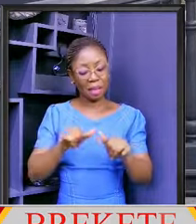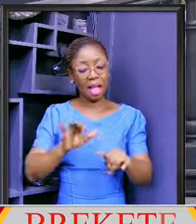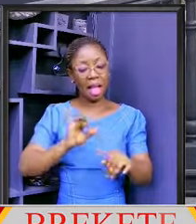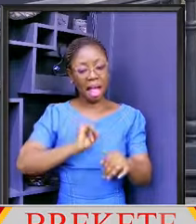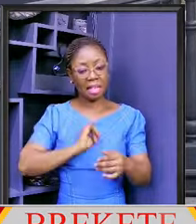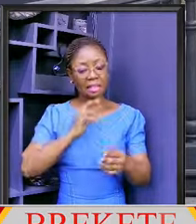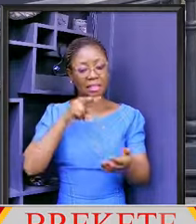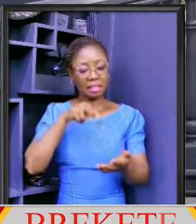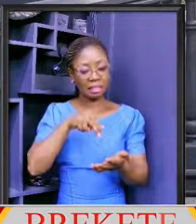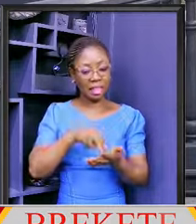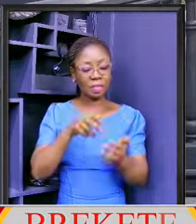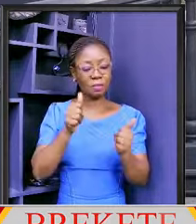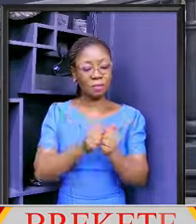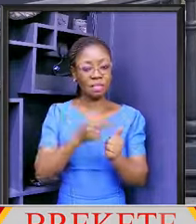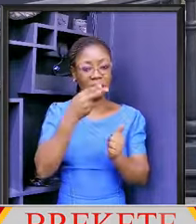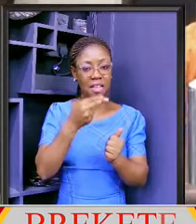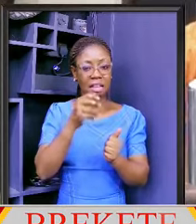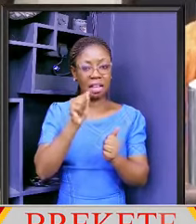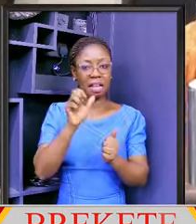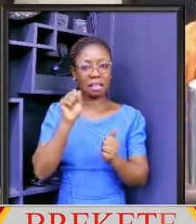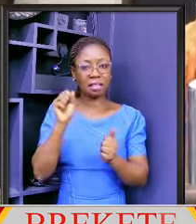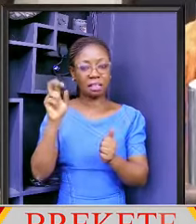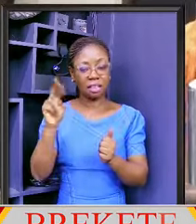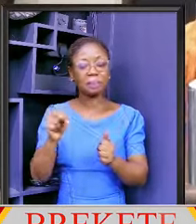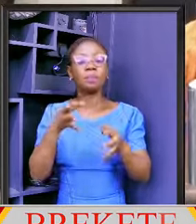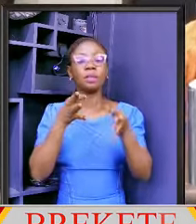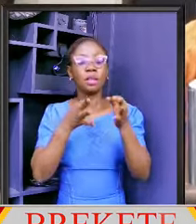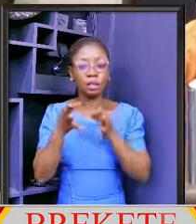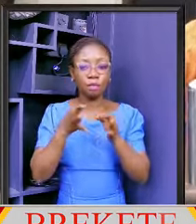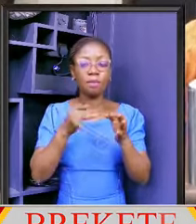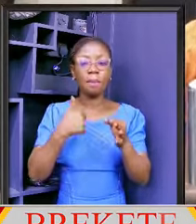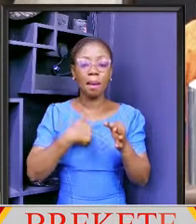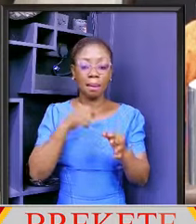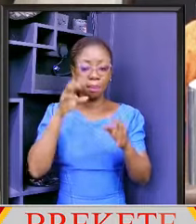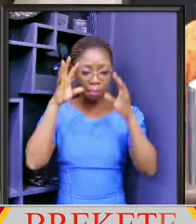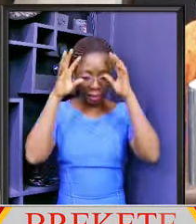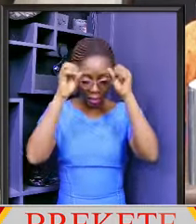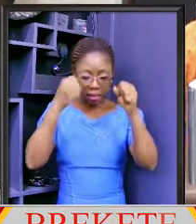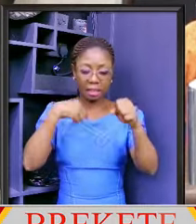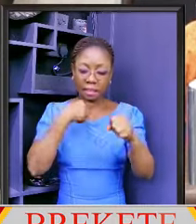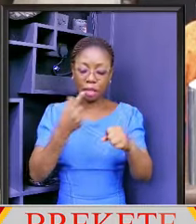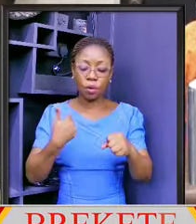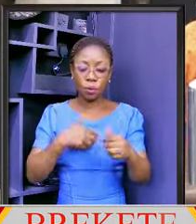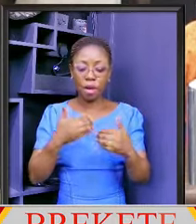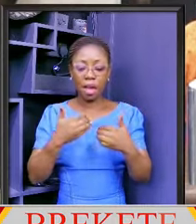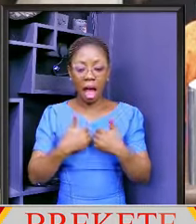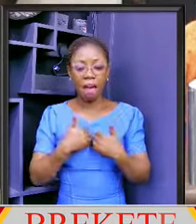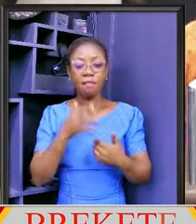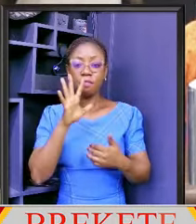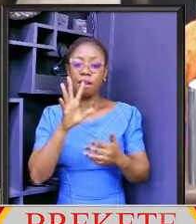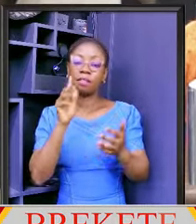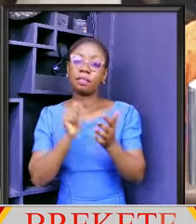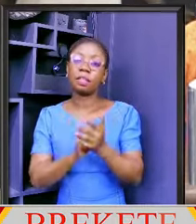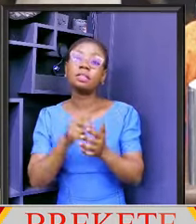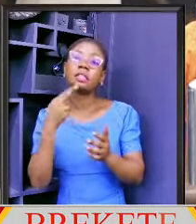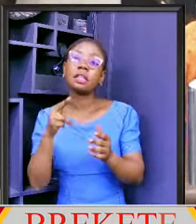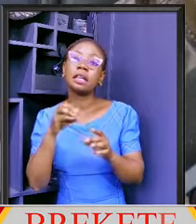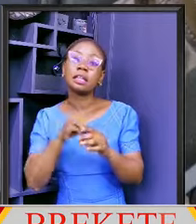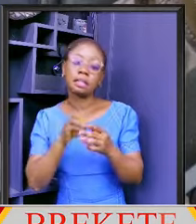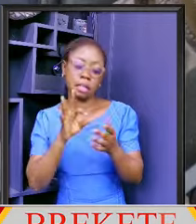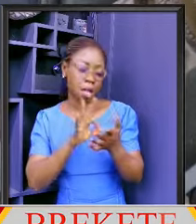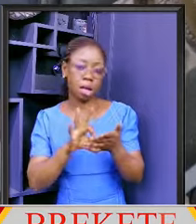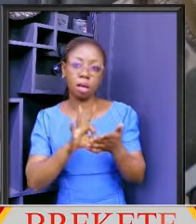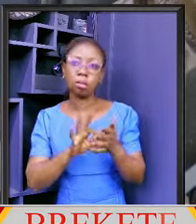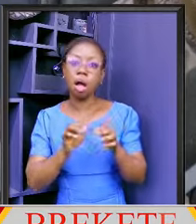Hassan. If my president said, we have 5,000 naira in our account. How come? And